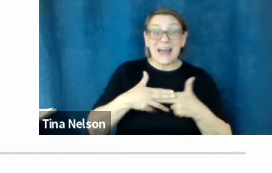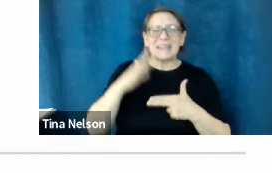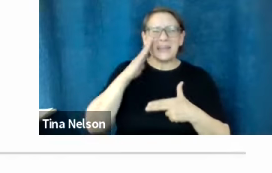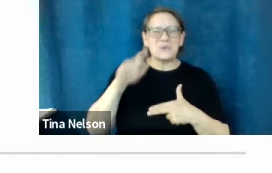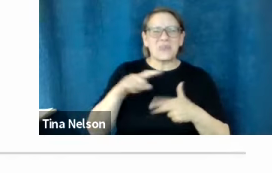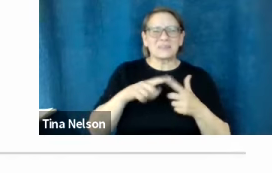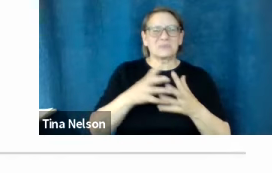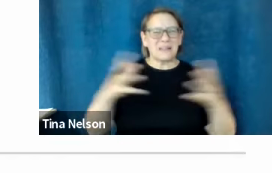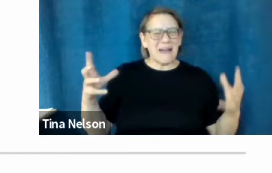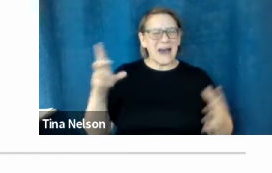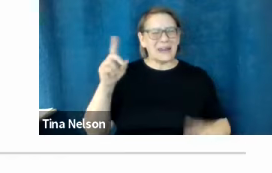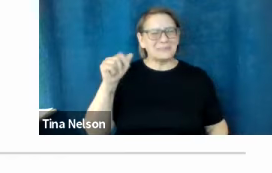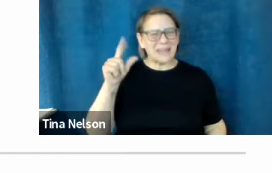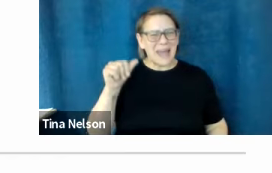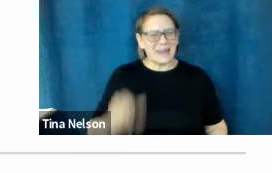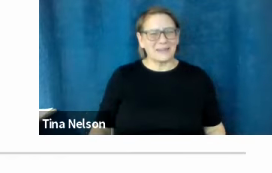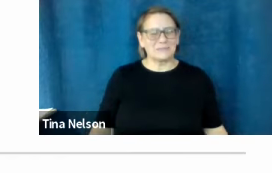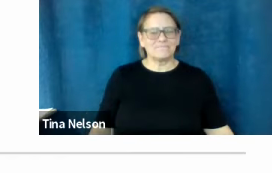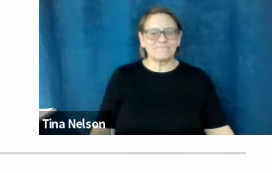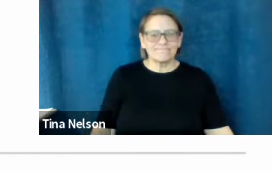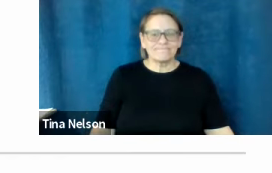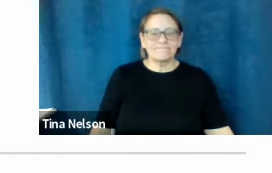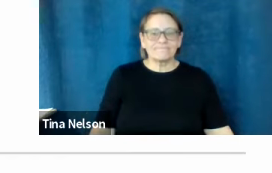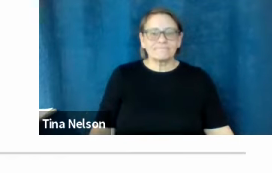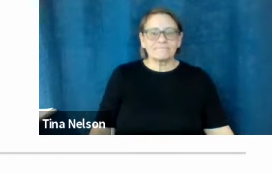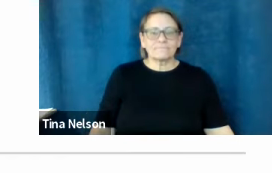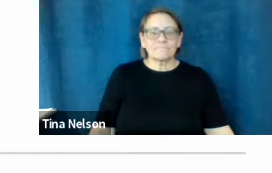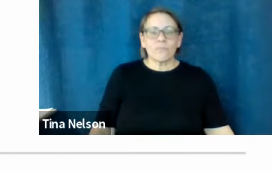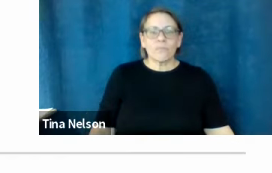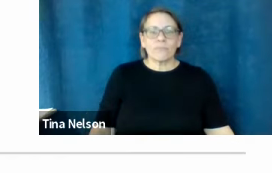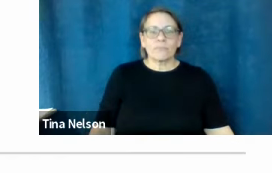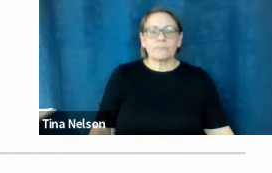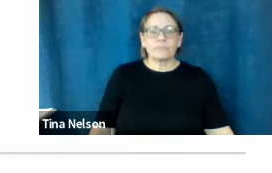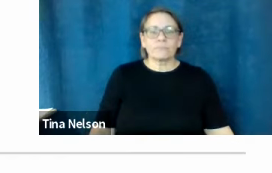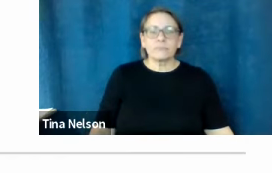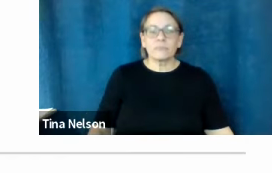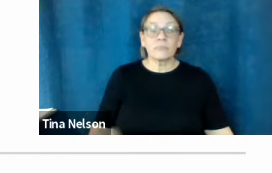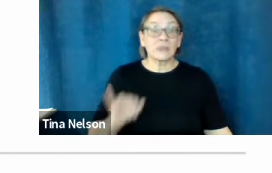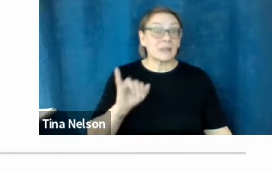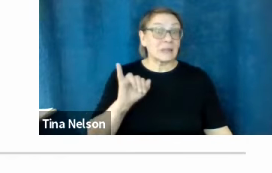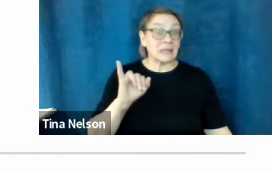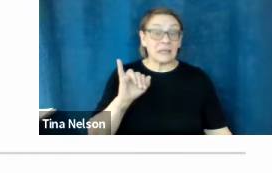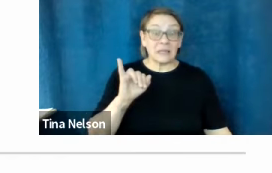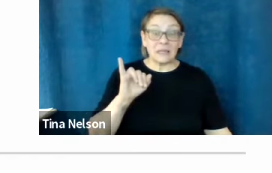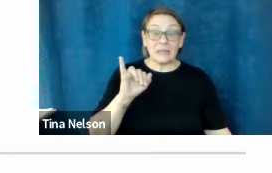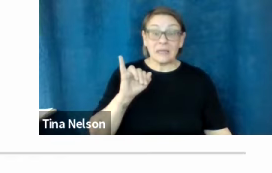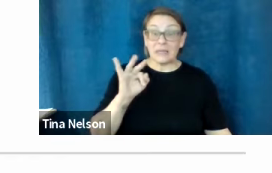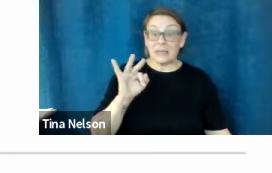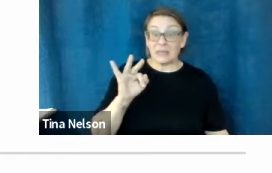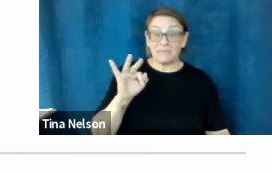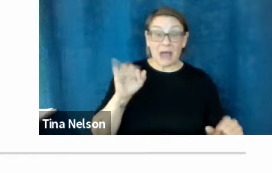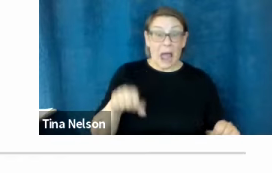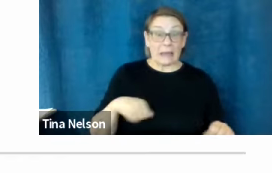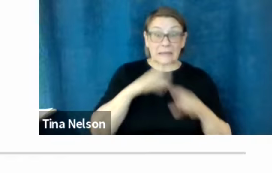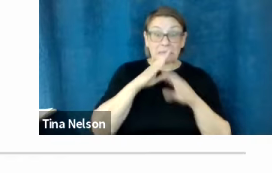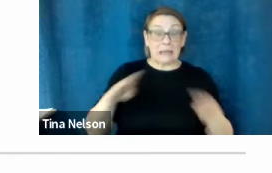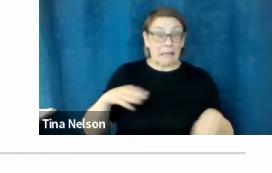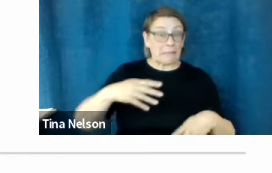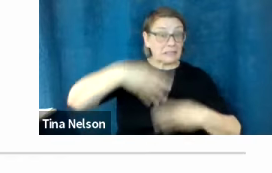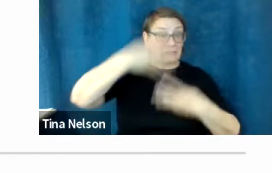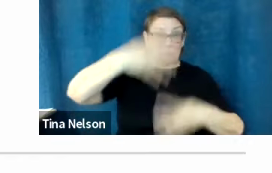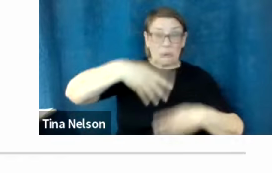chunk of data. So if we all know what to do, I'm willing to silently just scroll